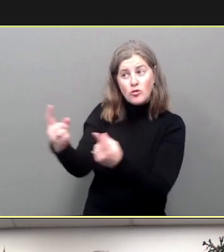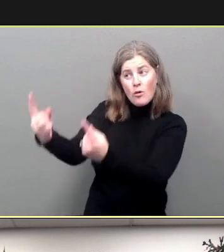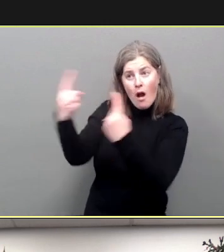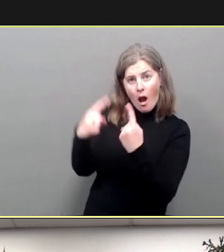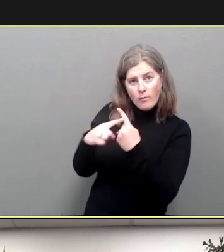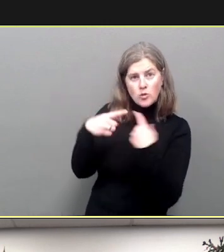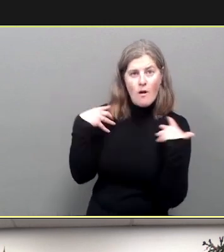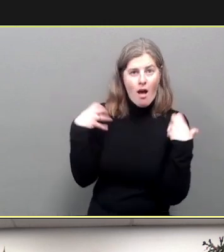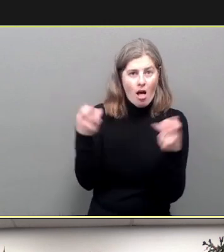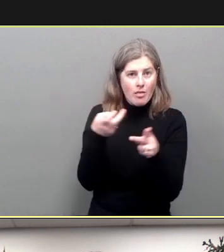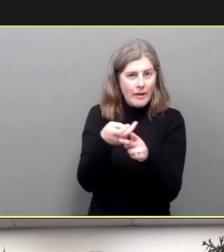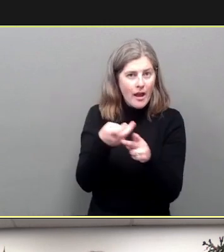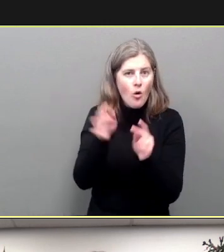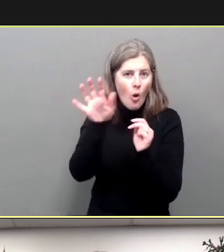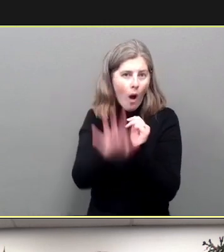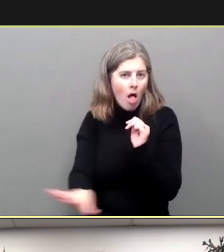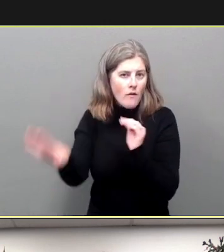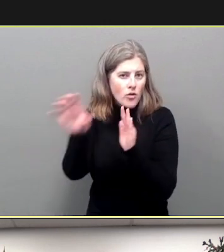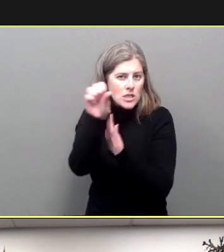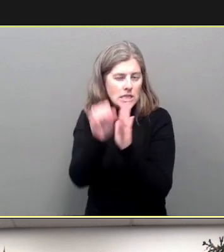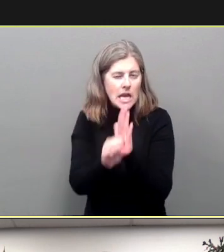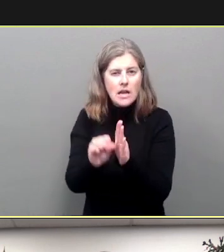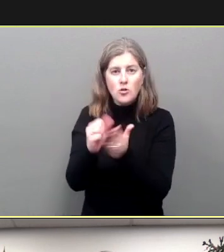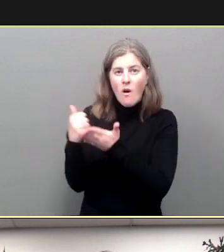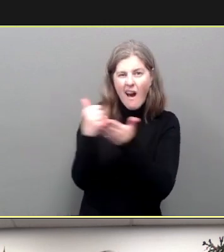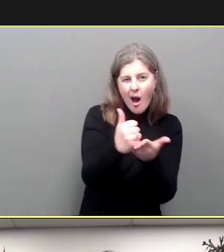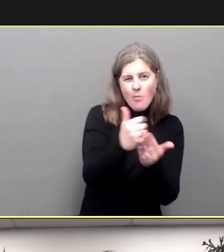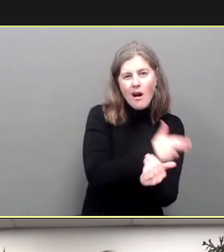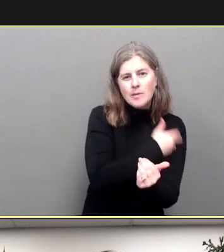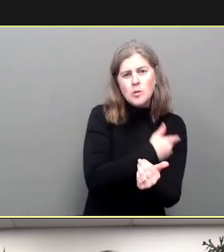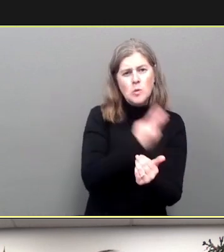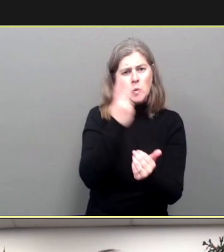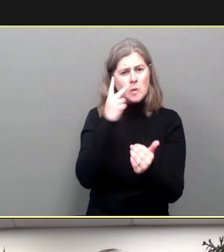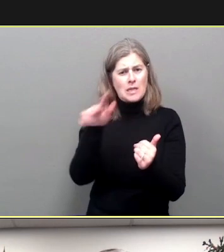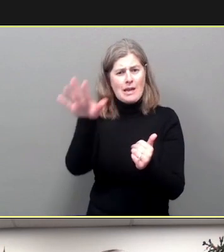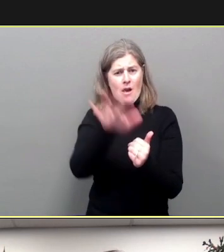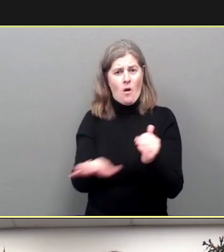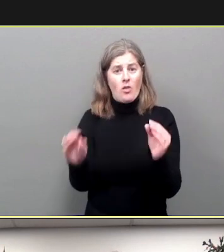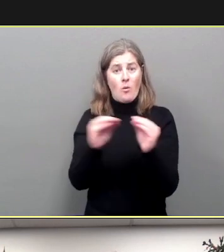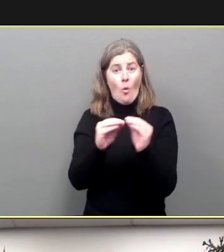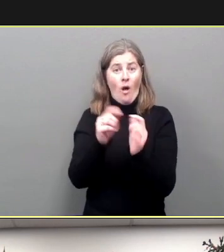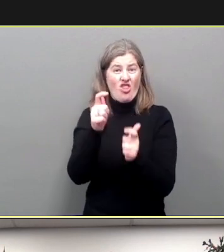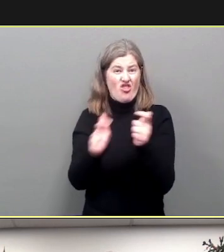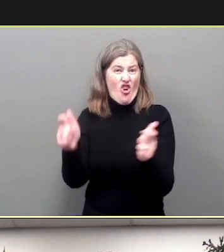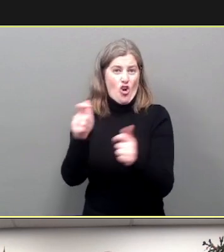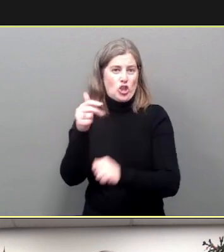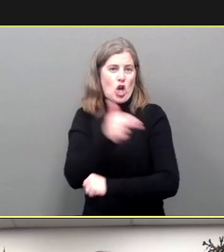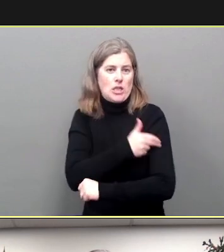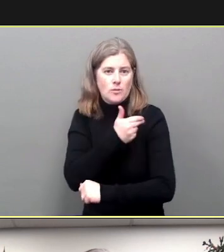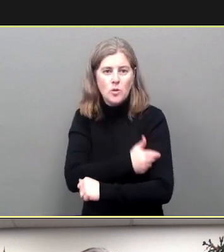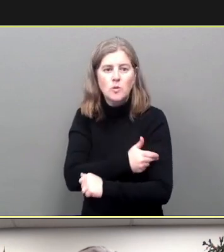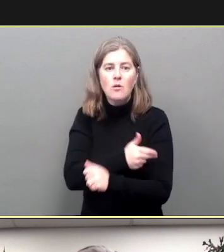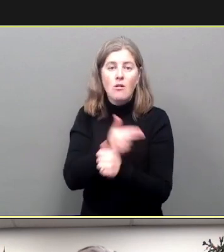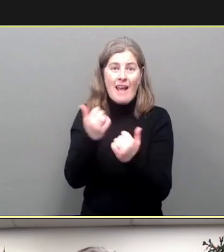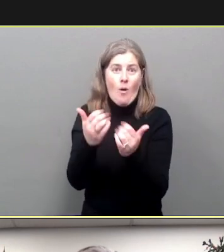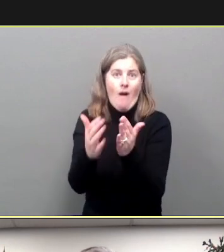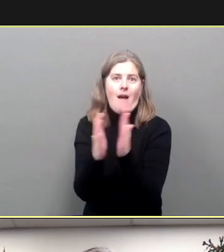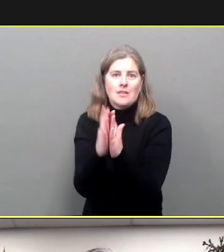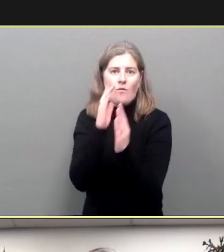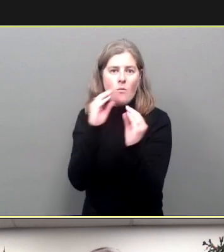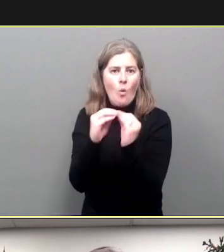professions across the state and hospitals. You can see now that the larger hospitals are also asking for help.